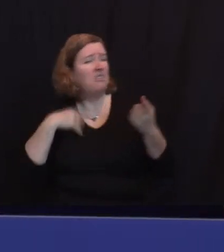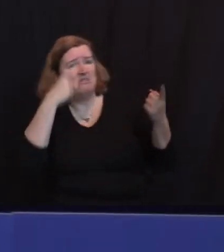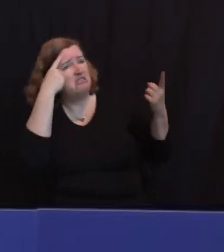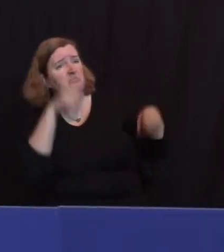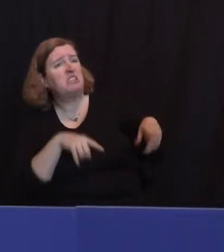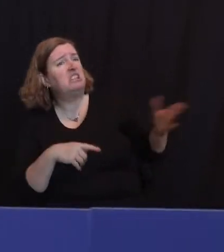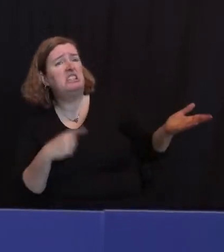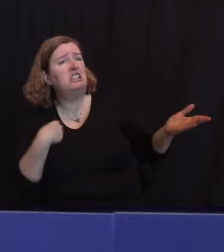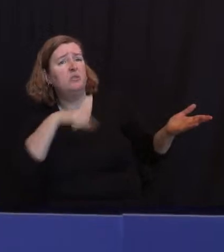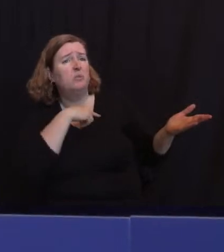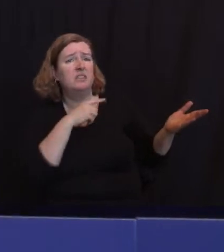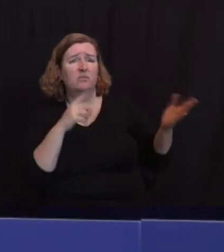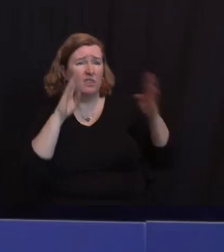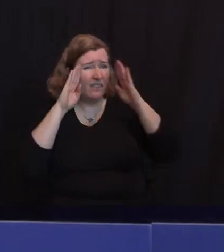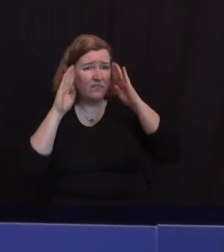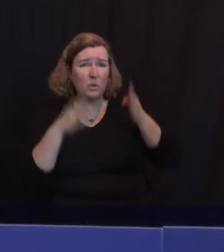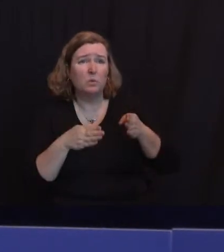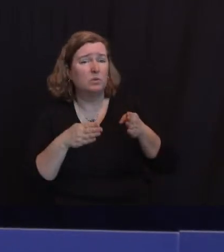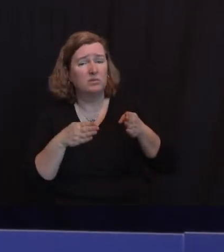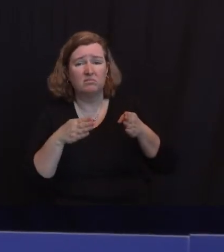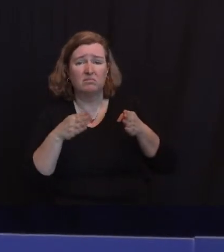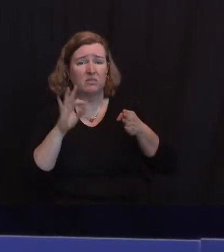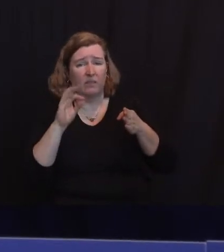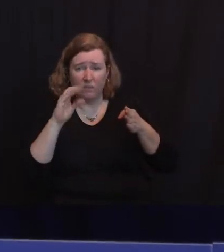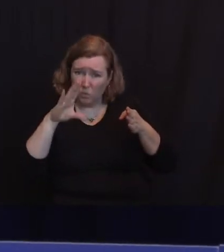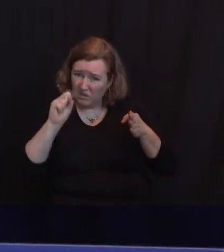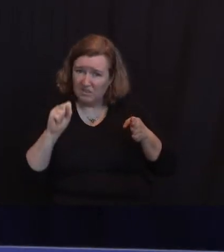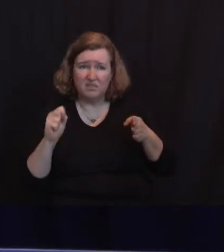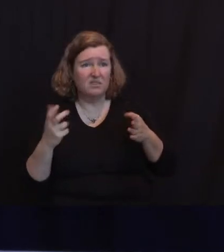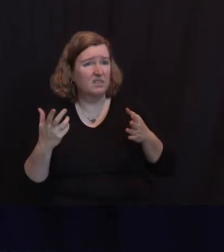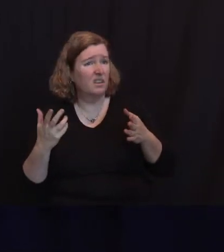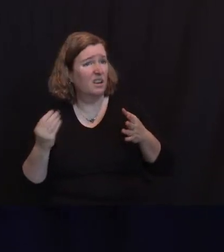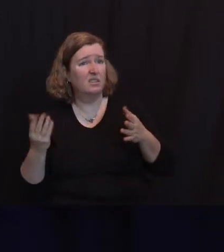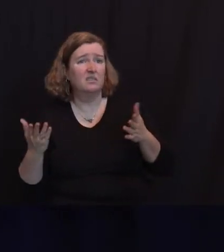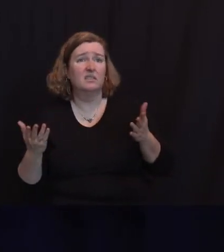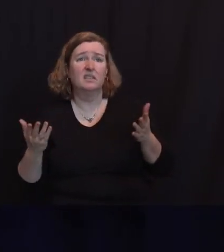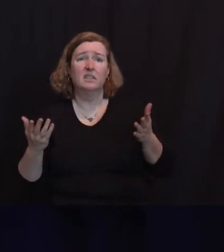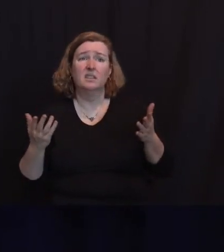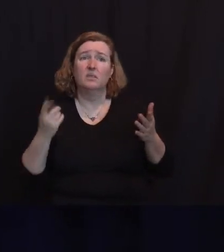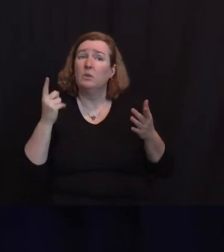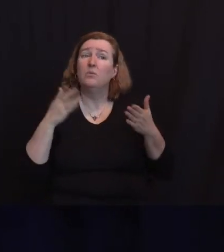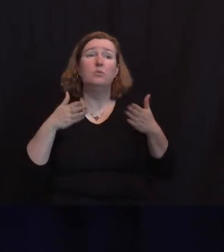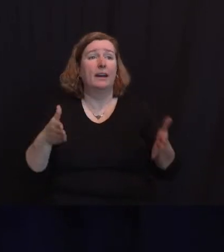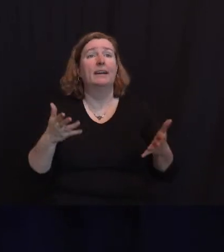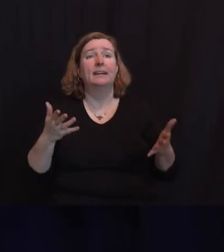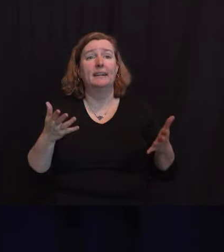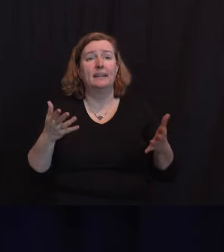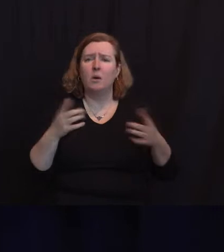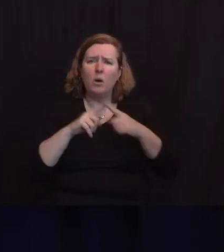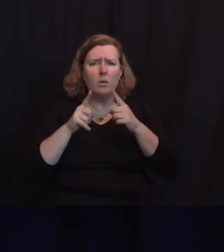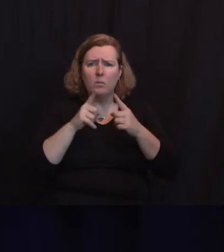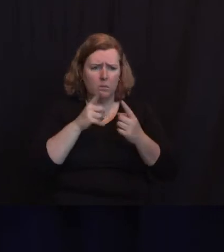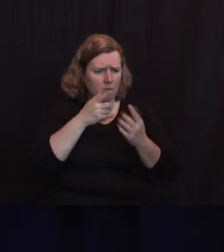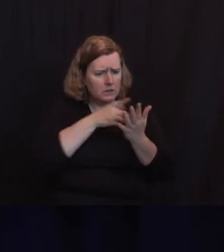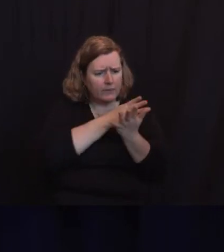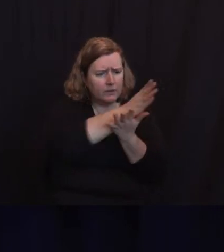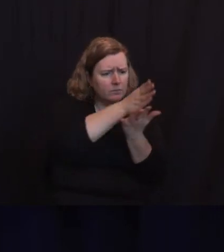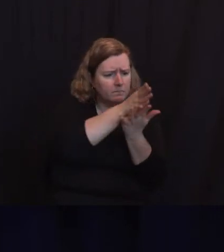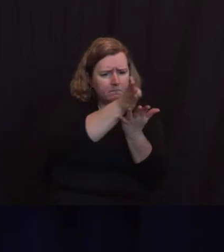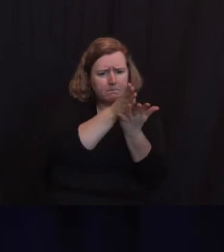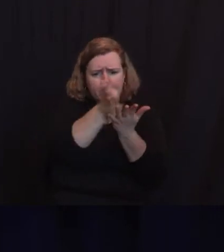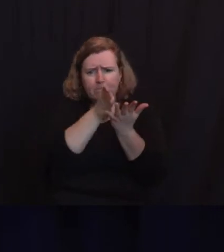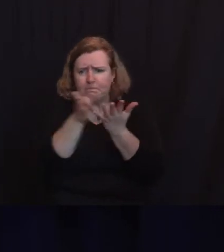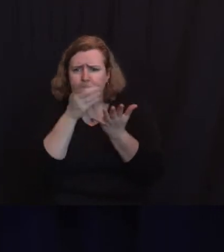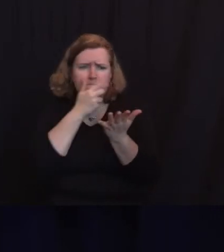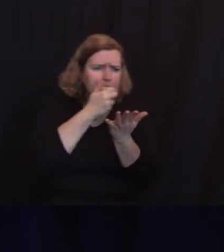focus and a multi-pronged effort, as the governor said, and bringing in